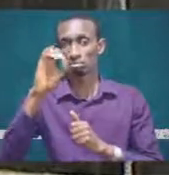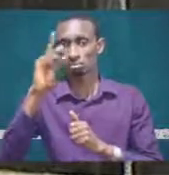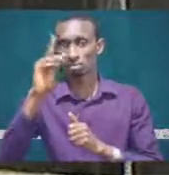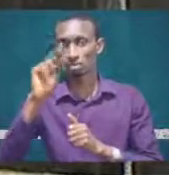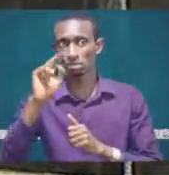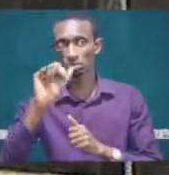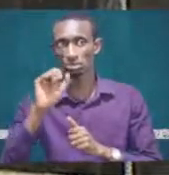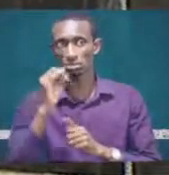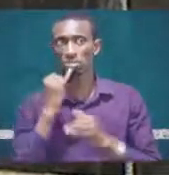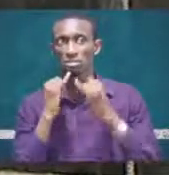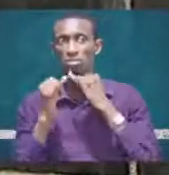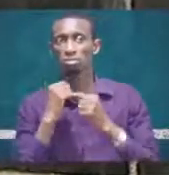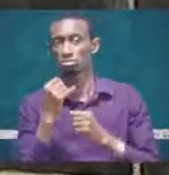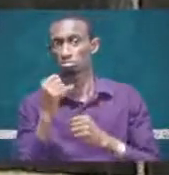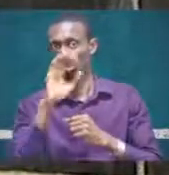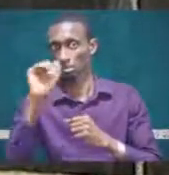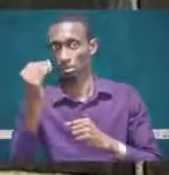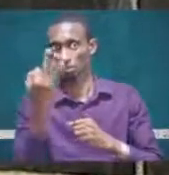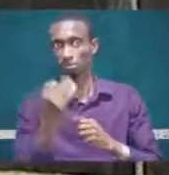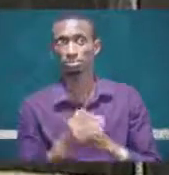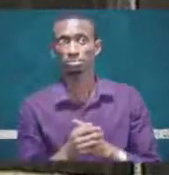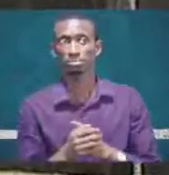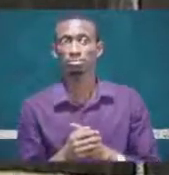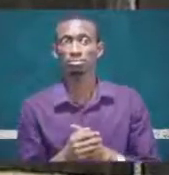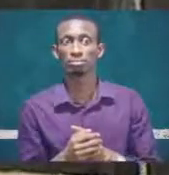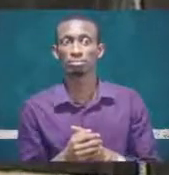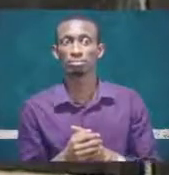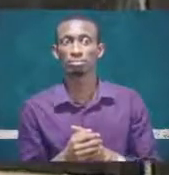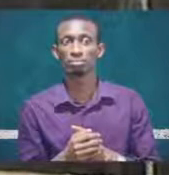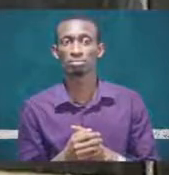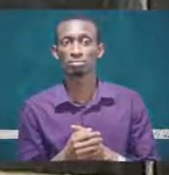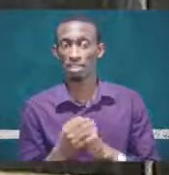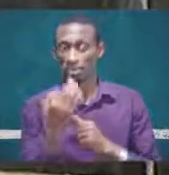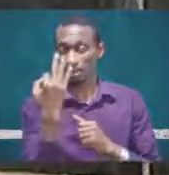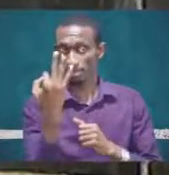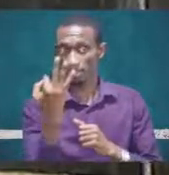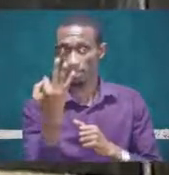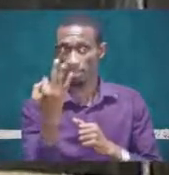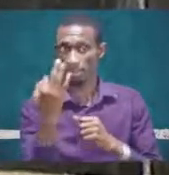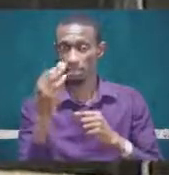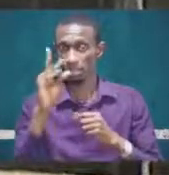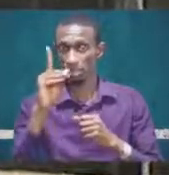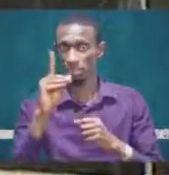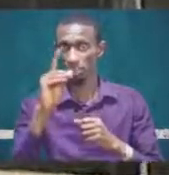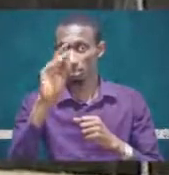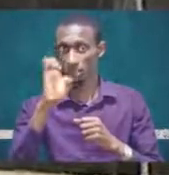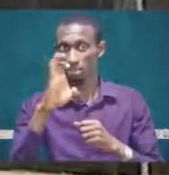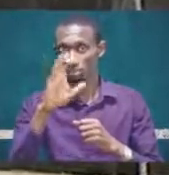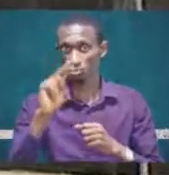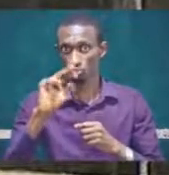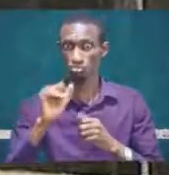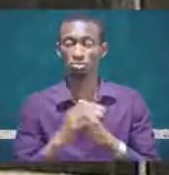formation, 3-letter digit, and 3, decoding the bases to their